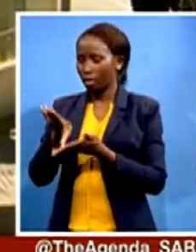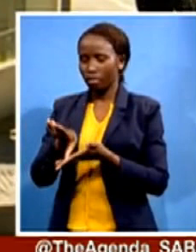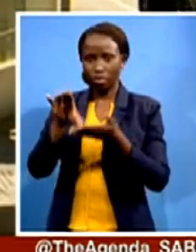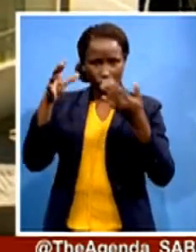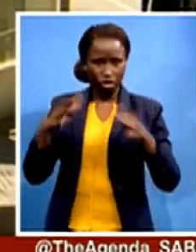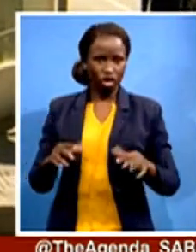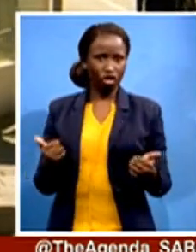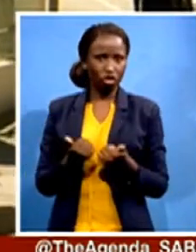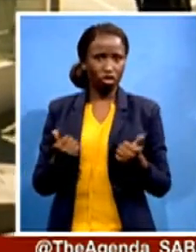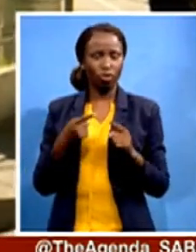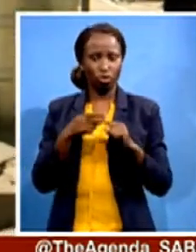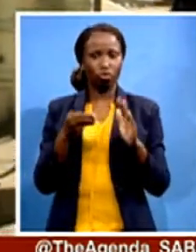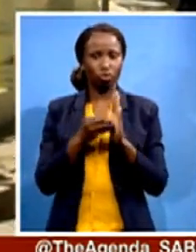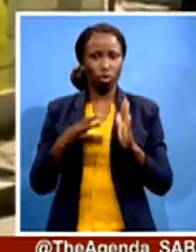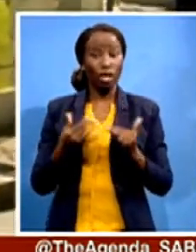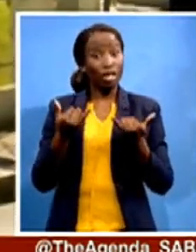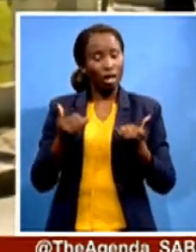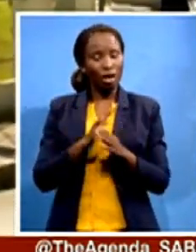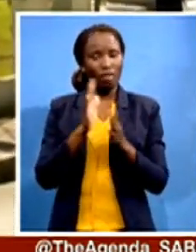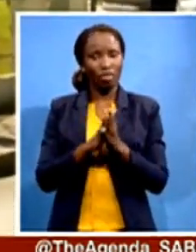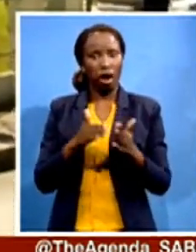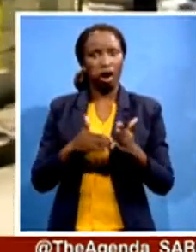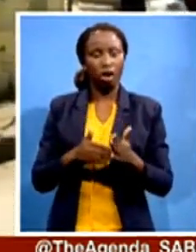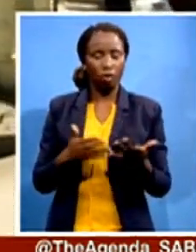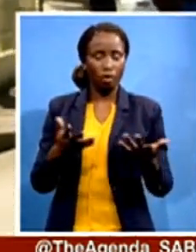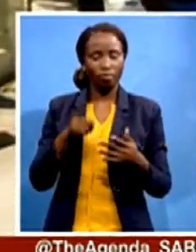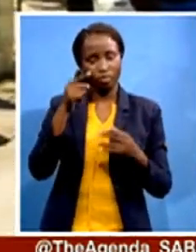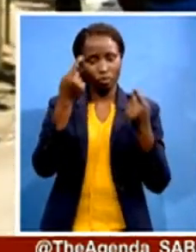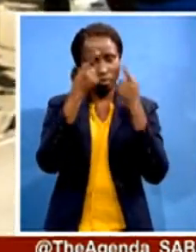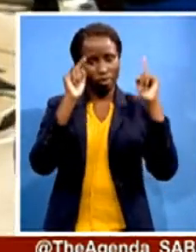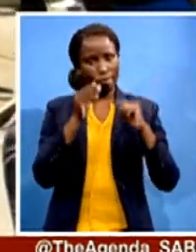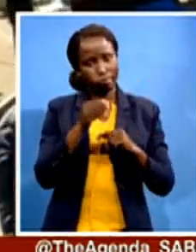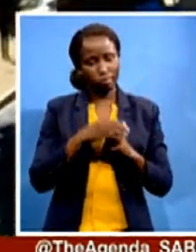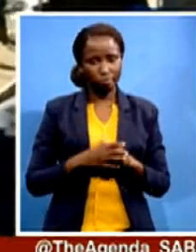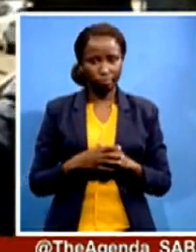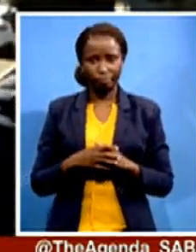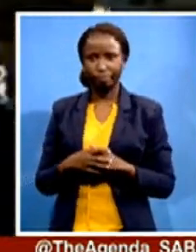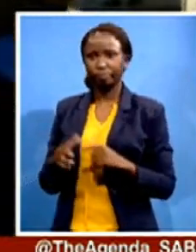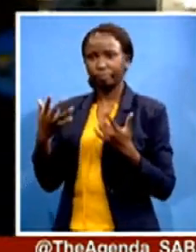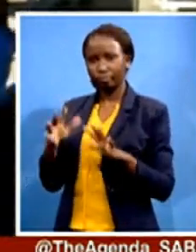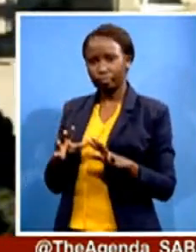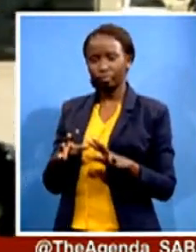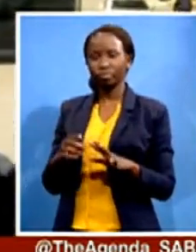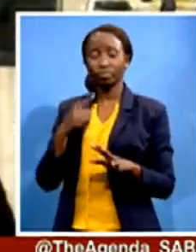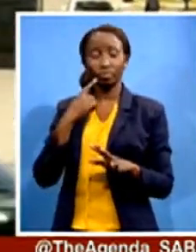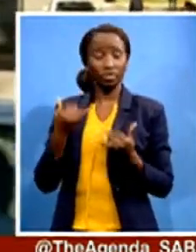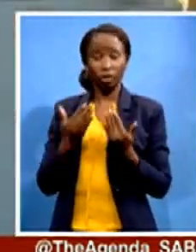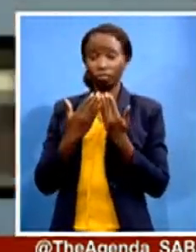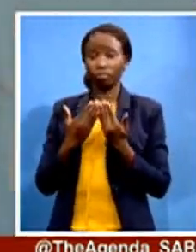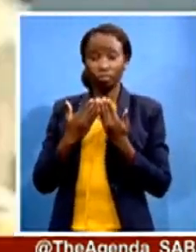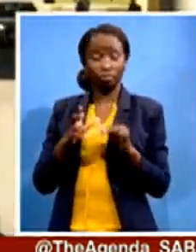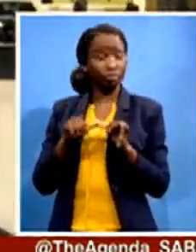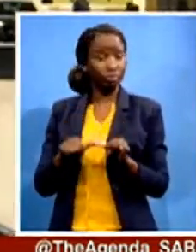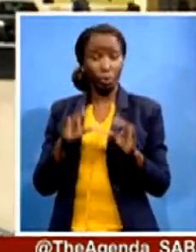university. You've brought the academic calendar to a standstill now. Don't you think that it will hurt the students going